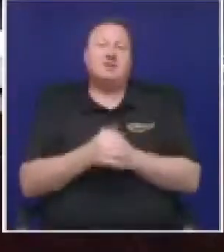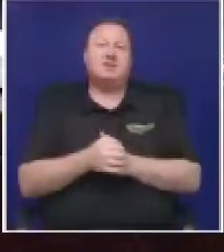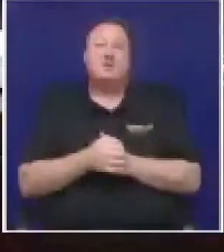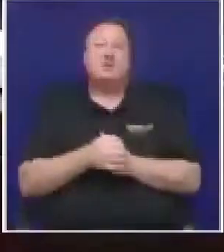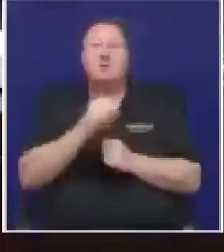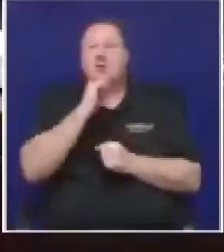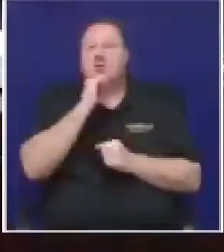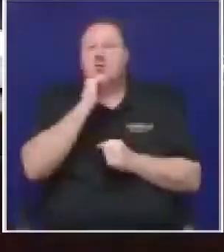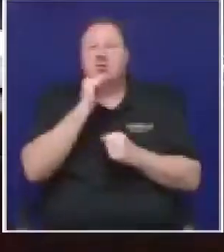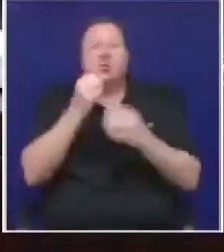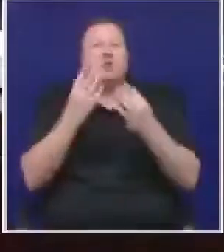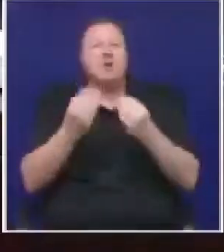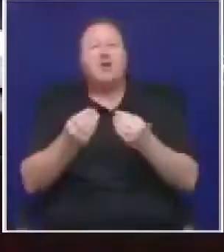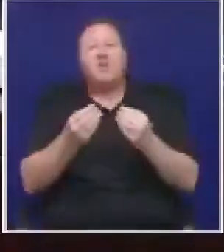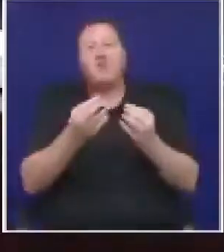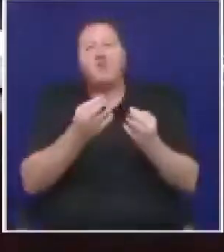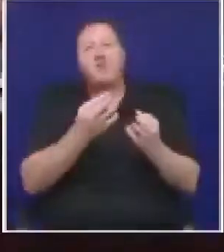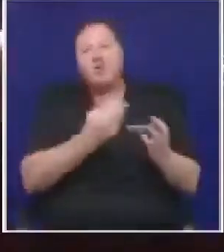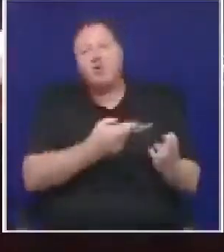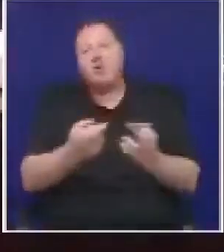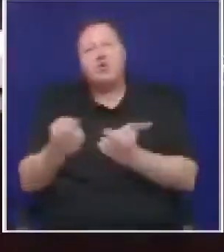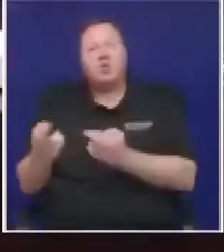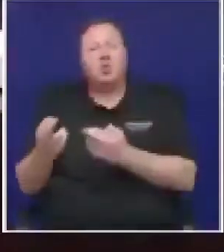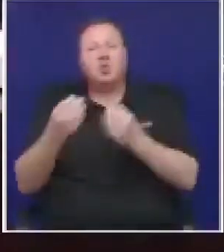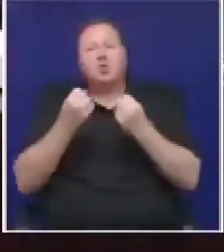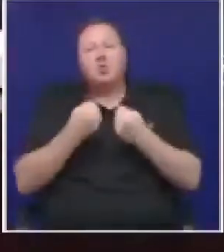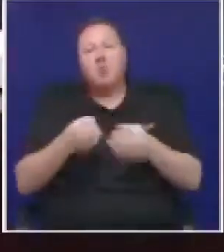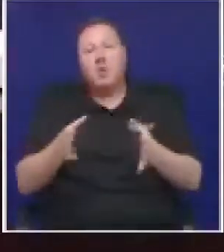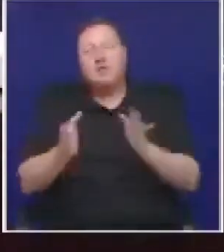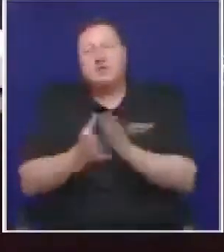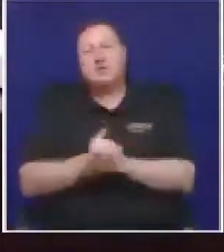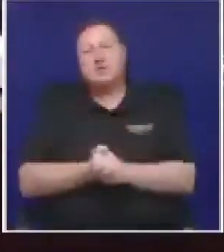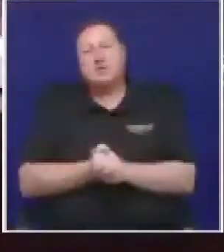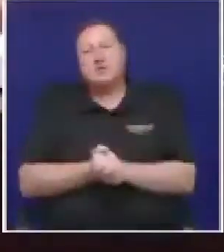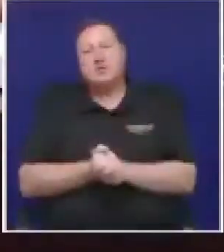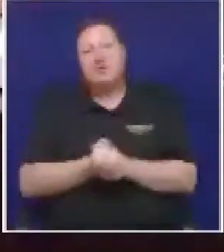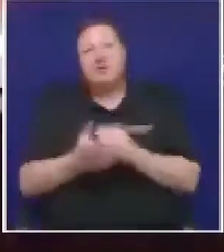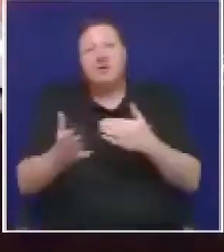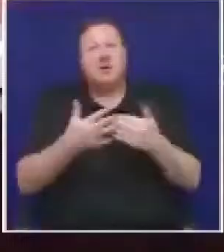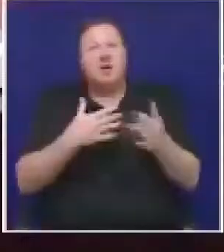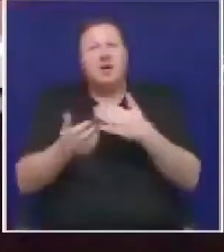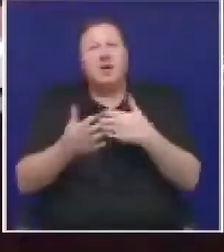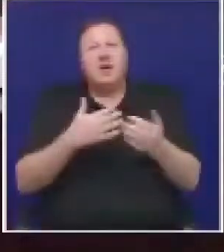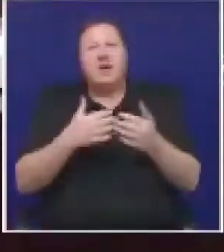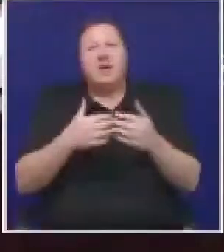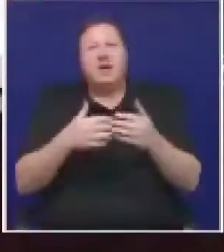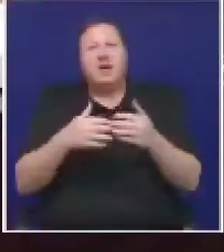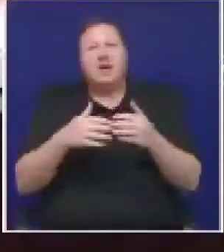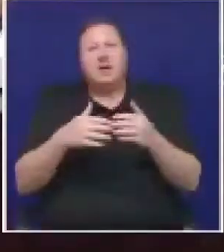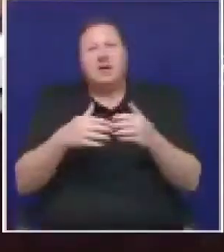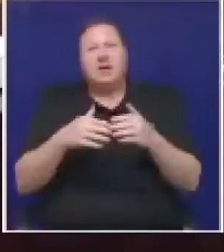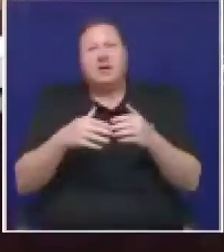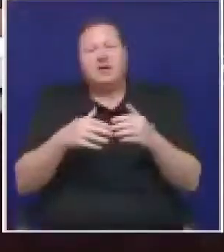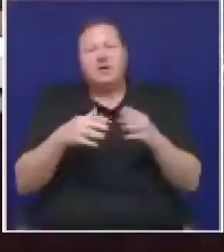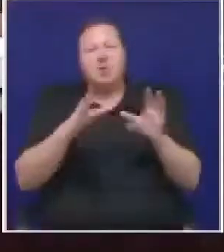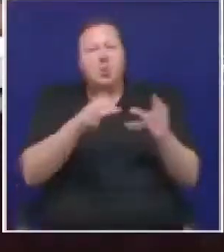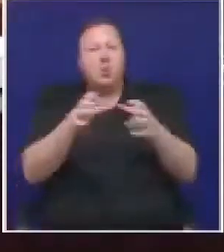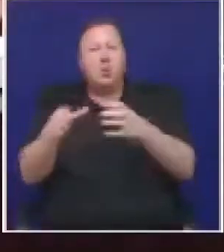have resources being wasted by any of the players in the